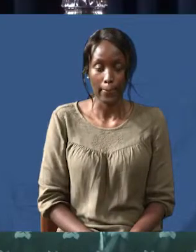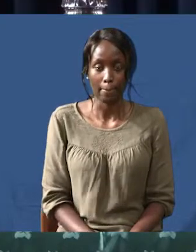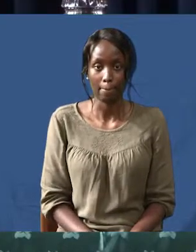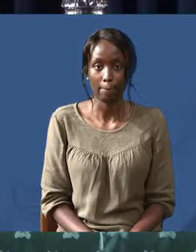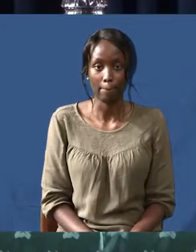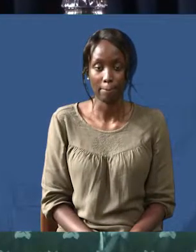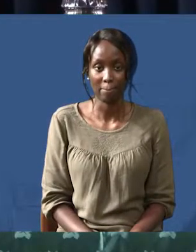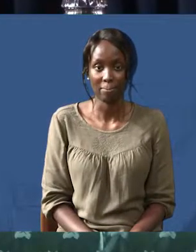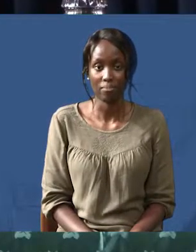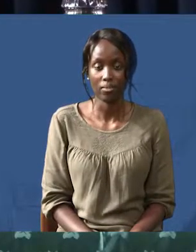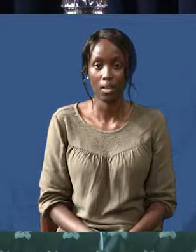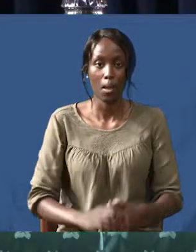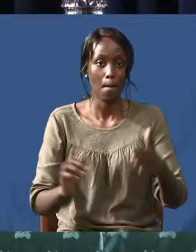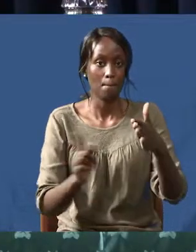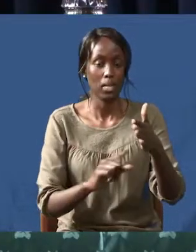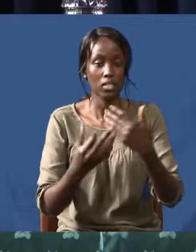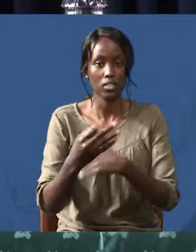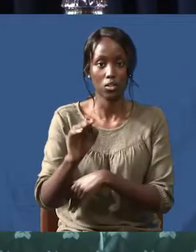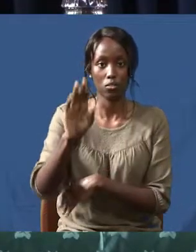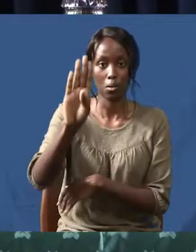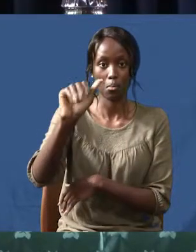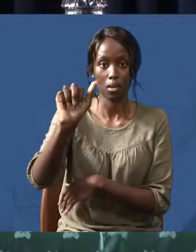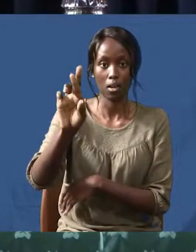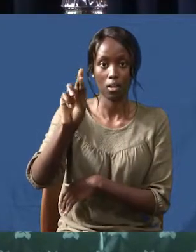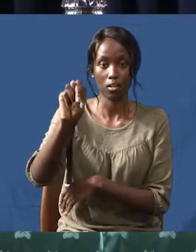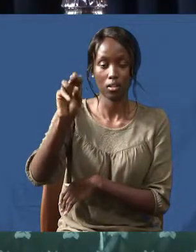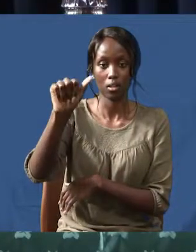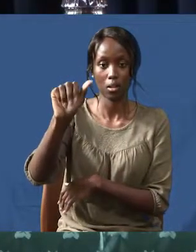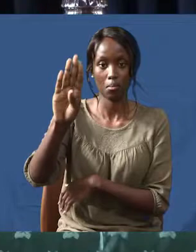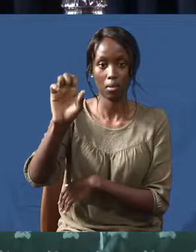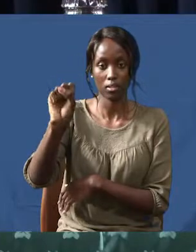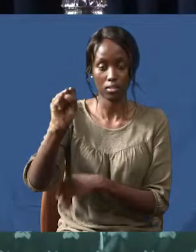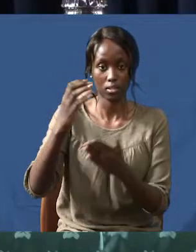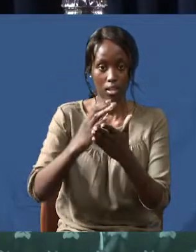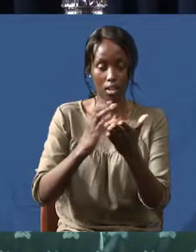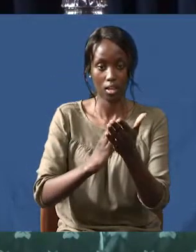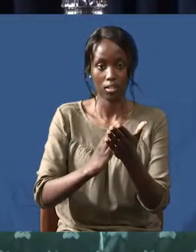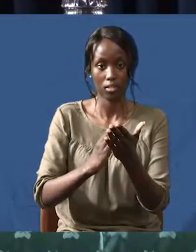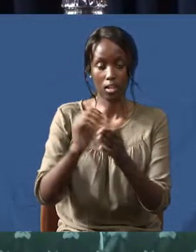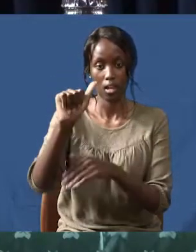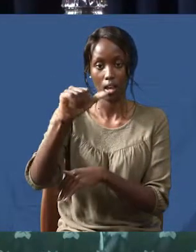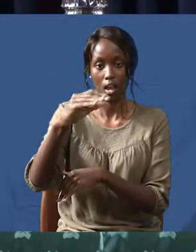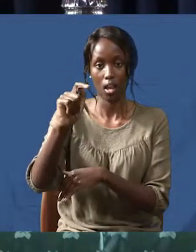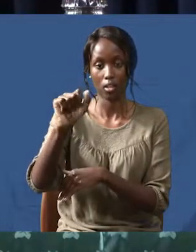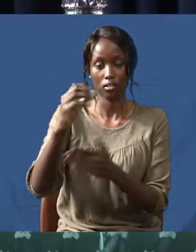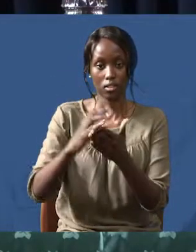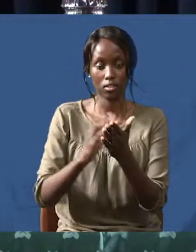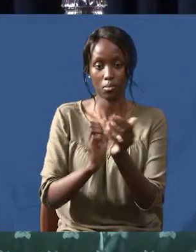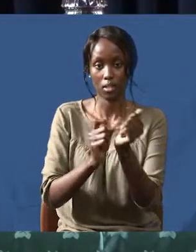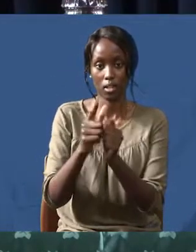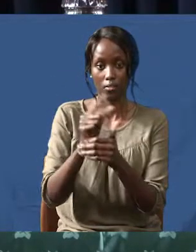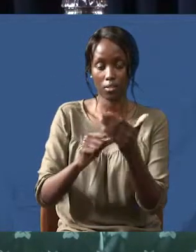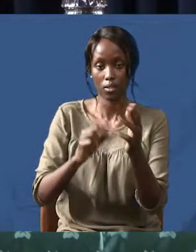So the Barnabas ministry, Acts chapter 11, verse 22 to 26